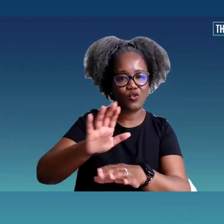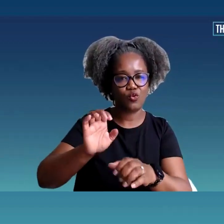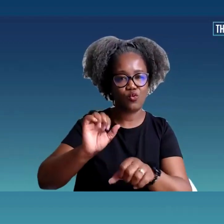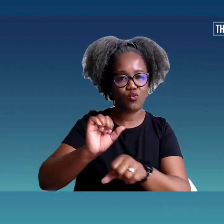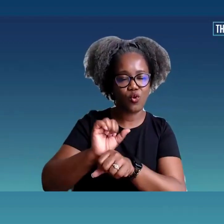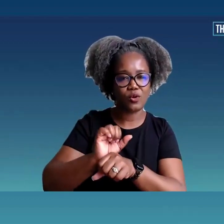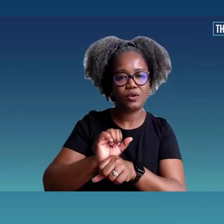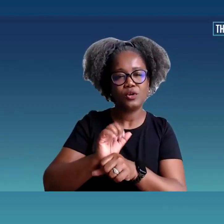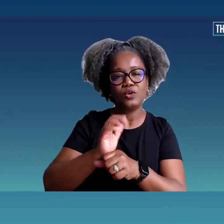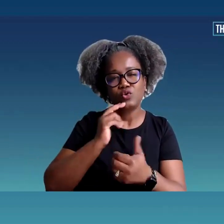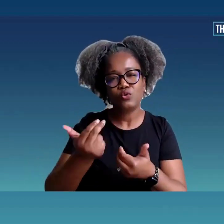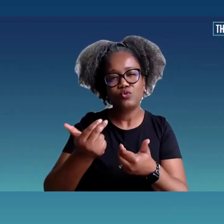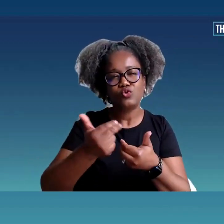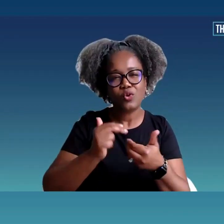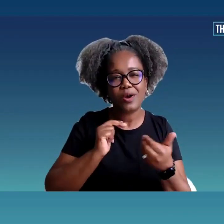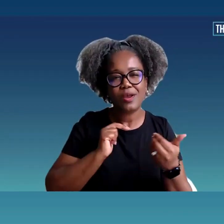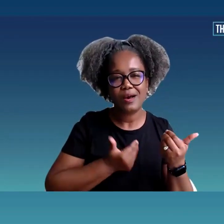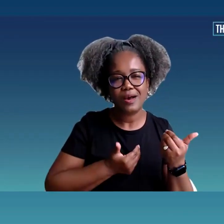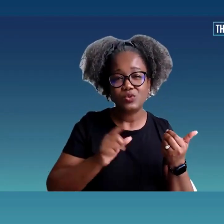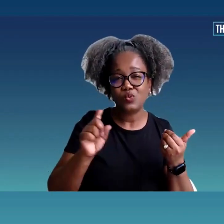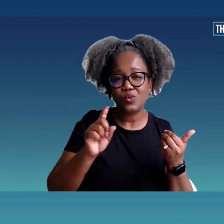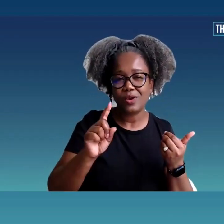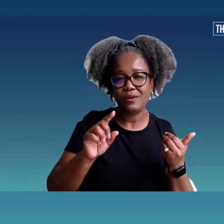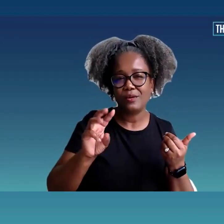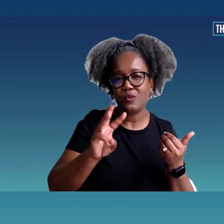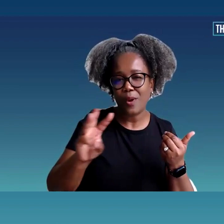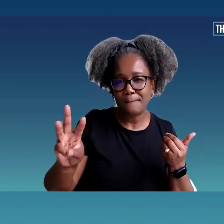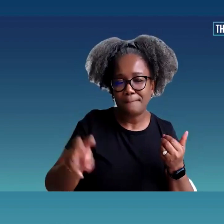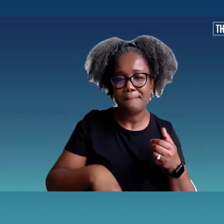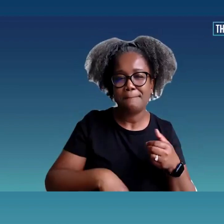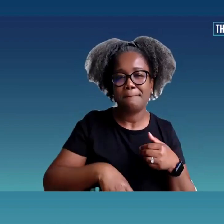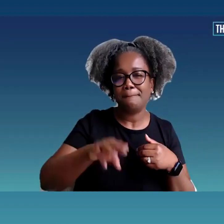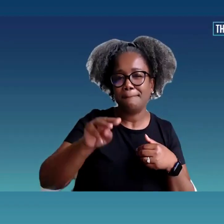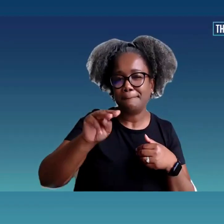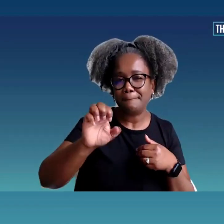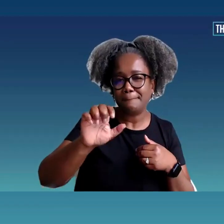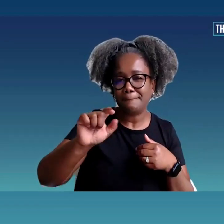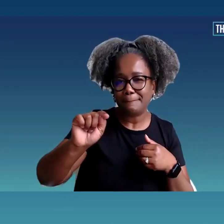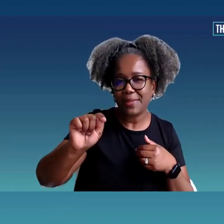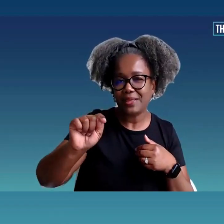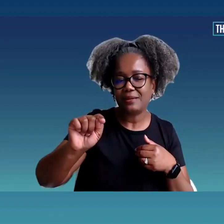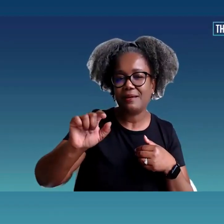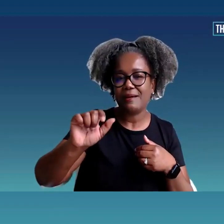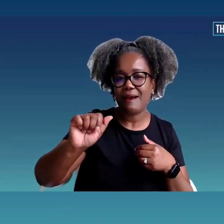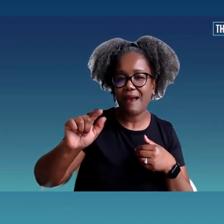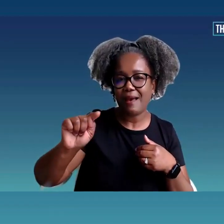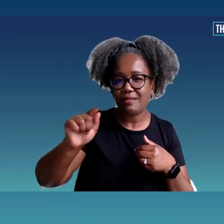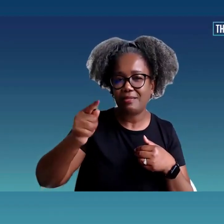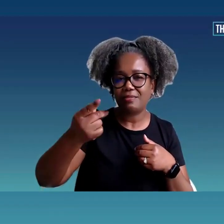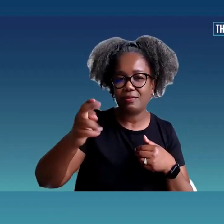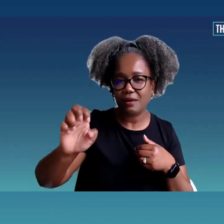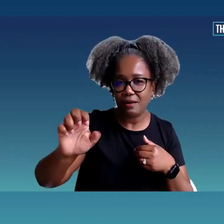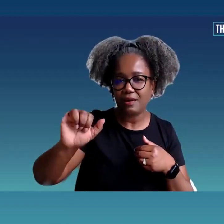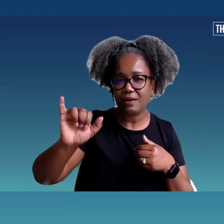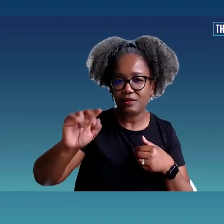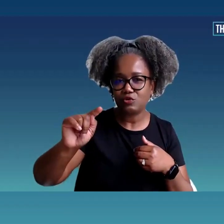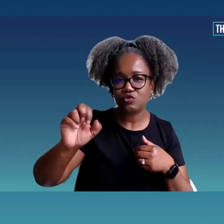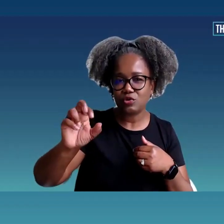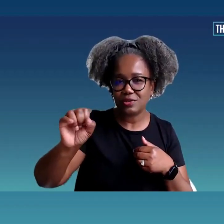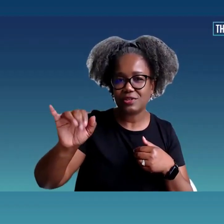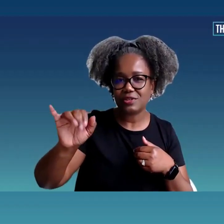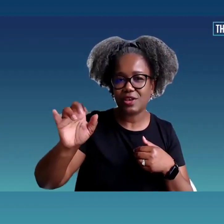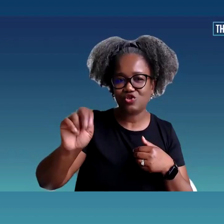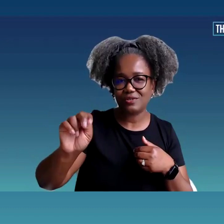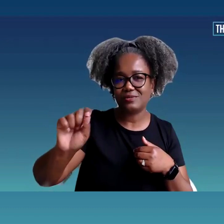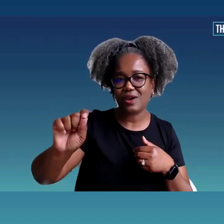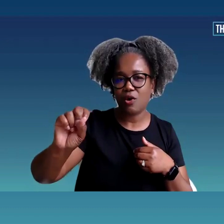meetattheintersection.org to access resources on health equity topics. You can find recordings of previous conversations and resources from a